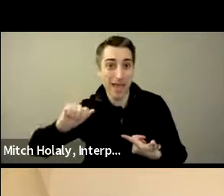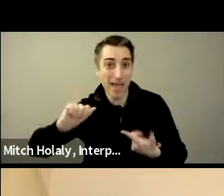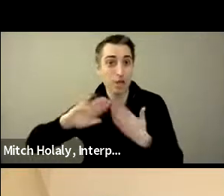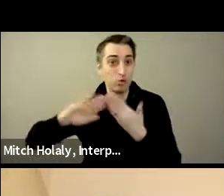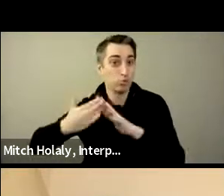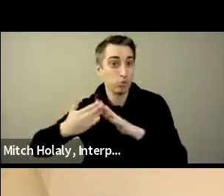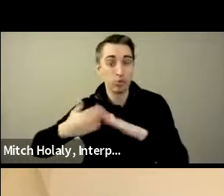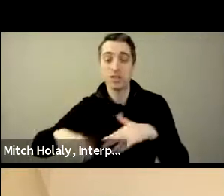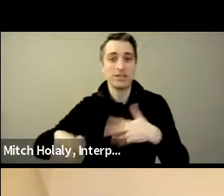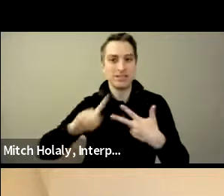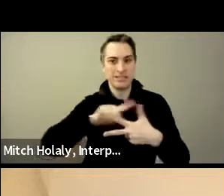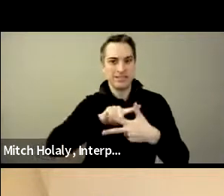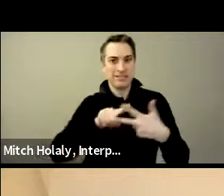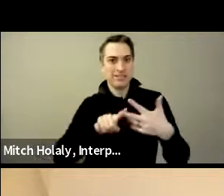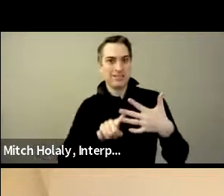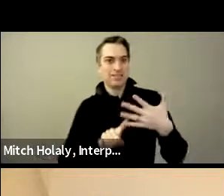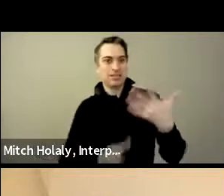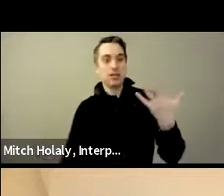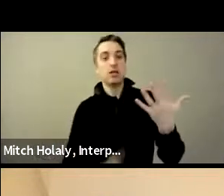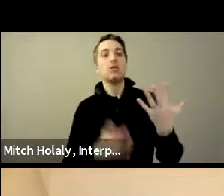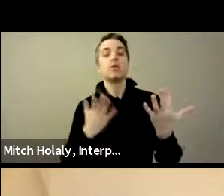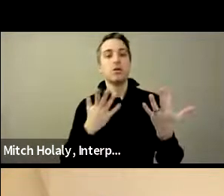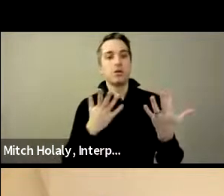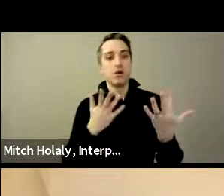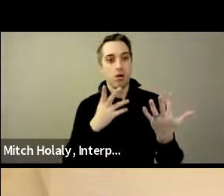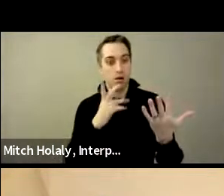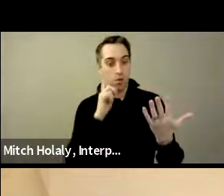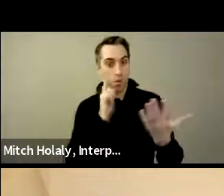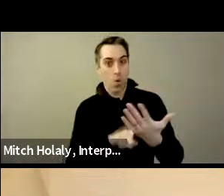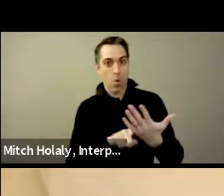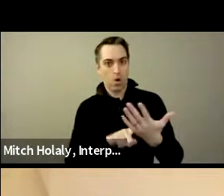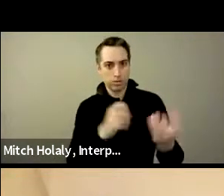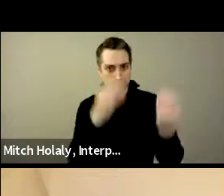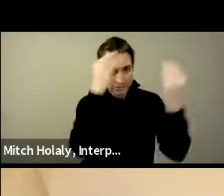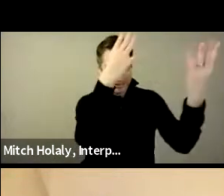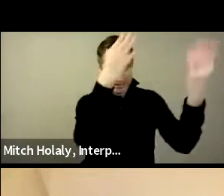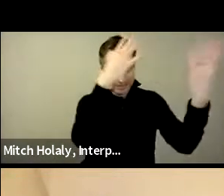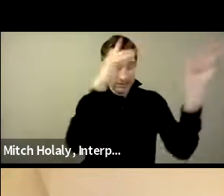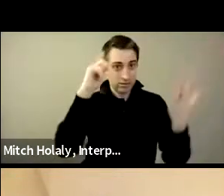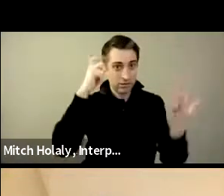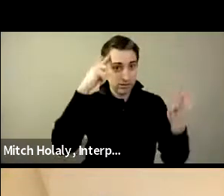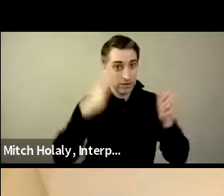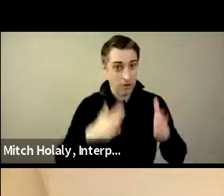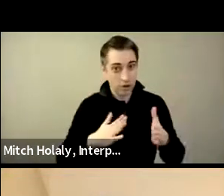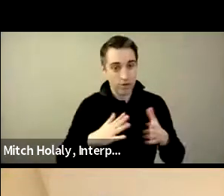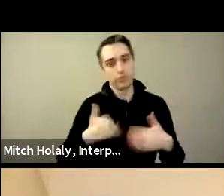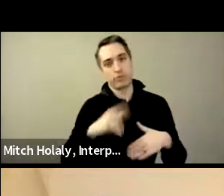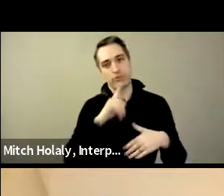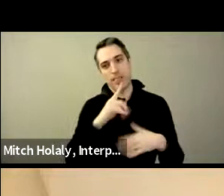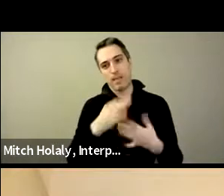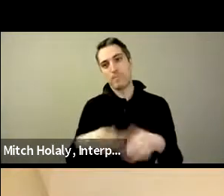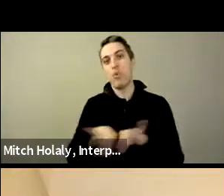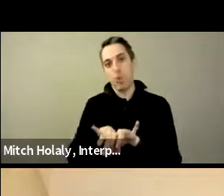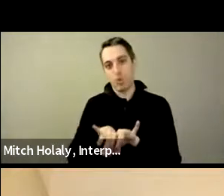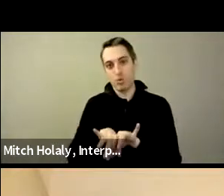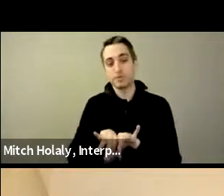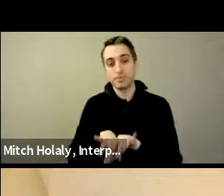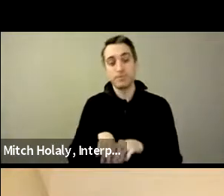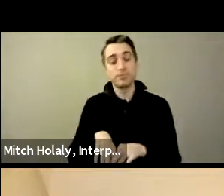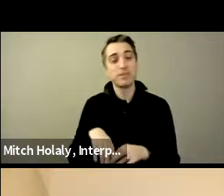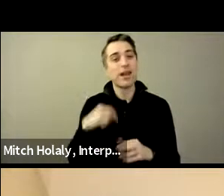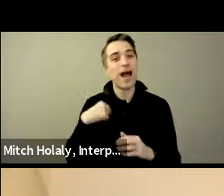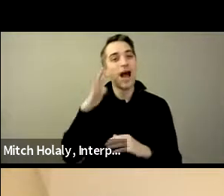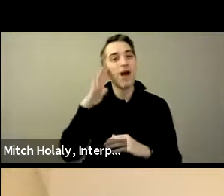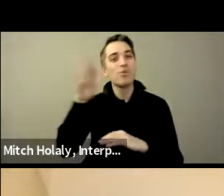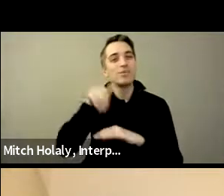hard when things like that happen. And that's why our voice is so important. And what I'll do is I'll send a